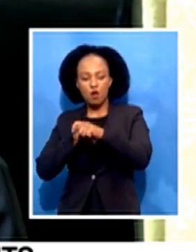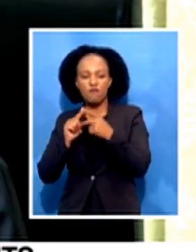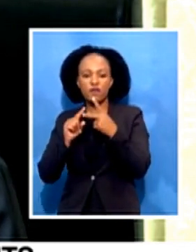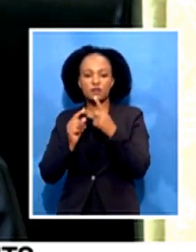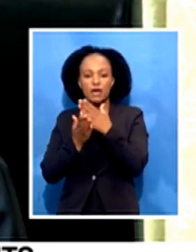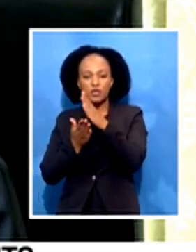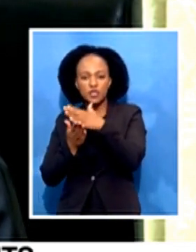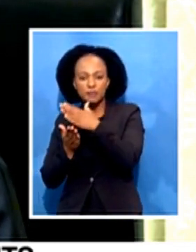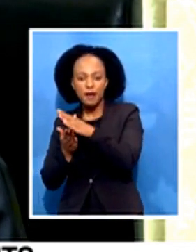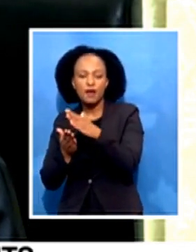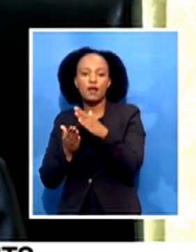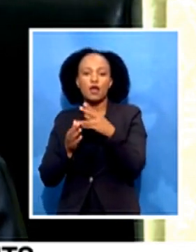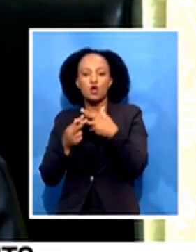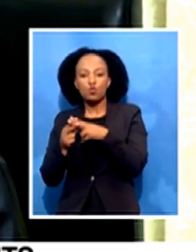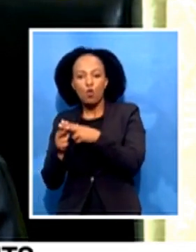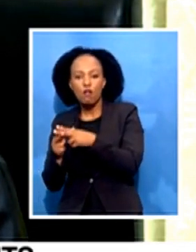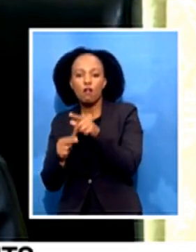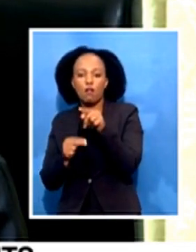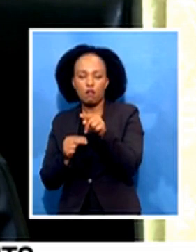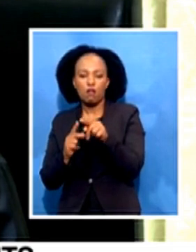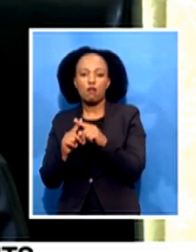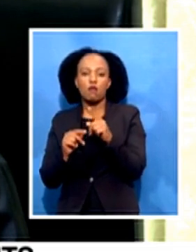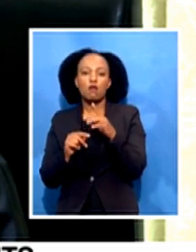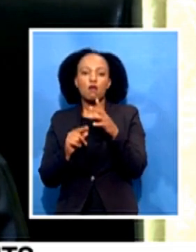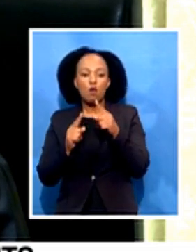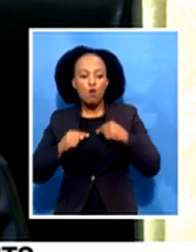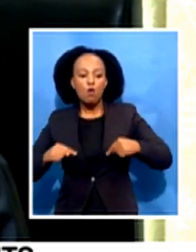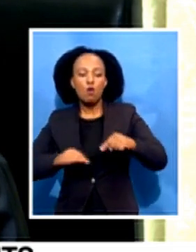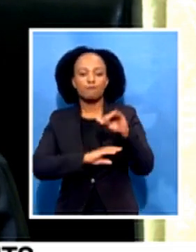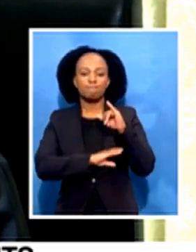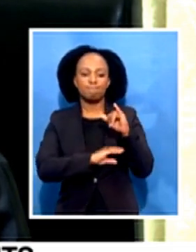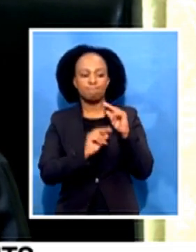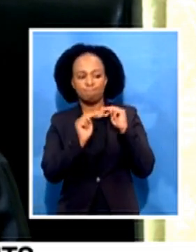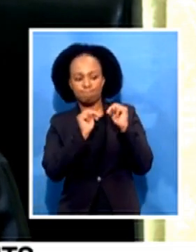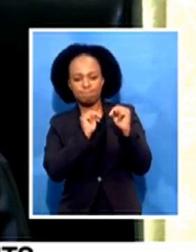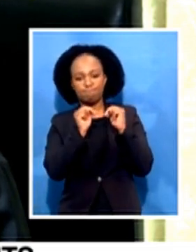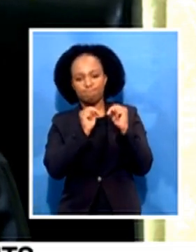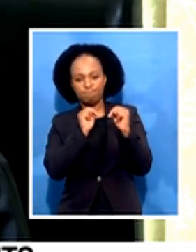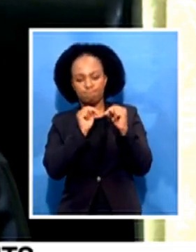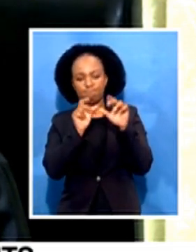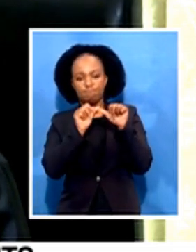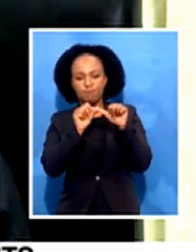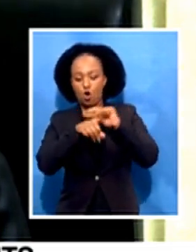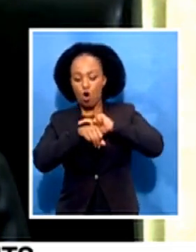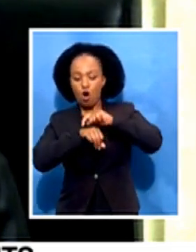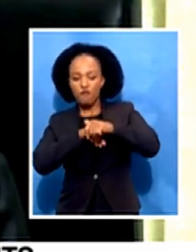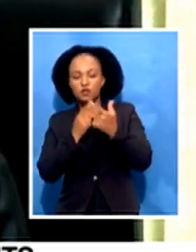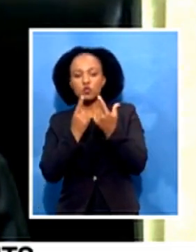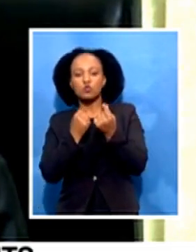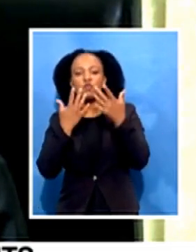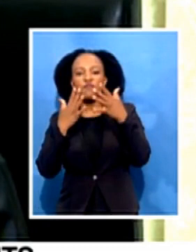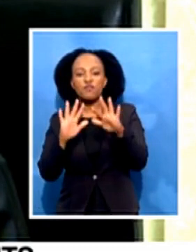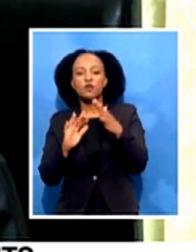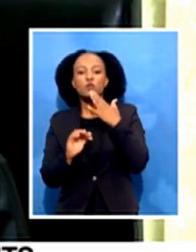the Watershed Collective Bargaining Organizing and Campaign Conference held on the 11th to the 13th November